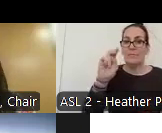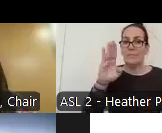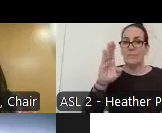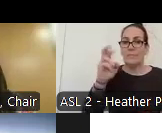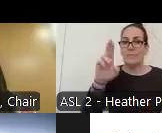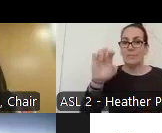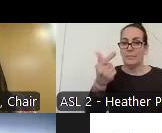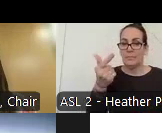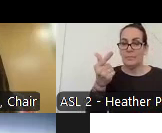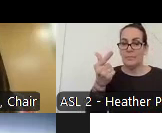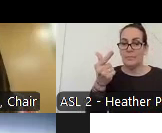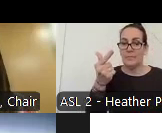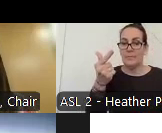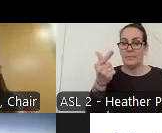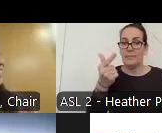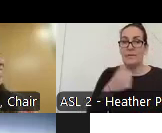there you go. Okay.